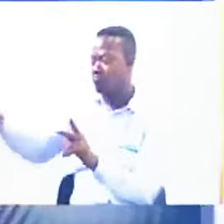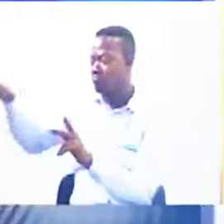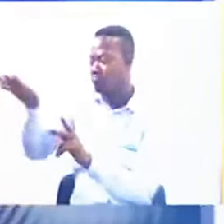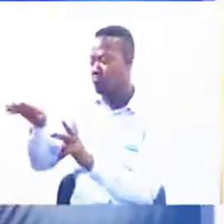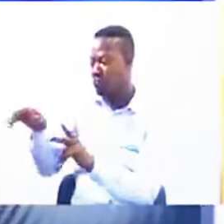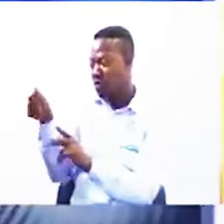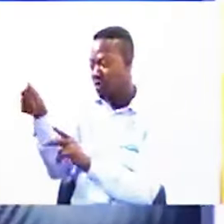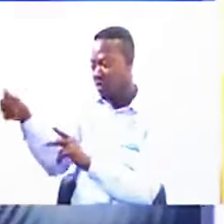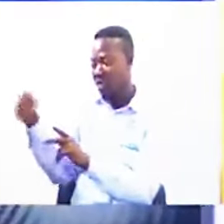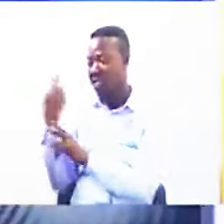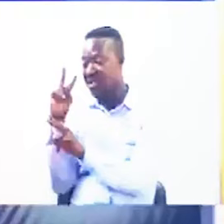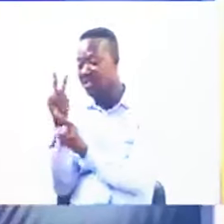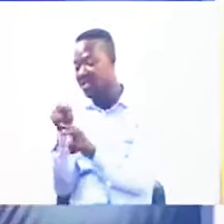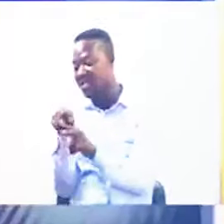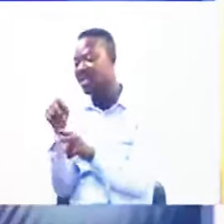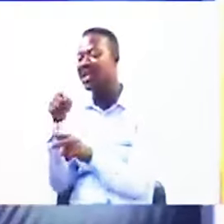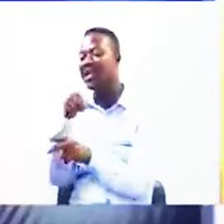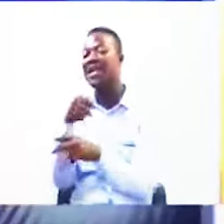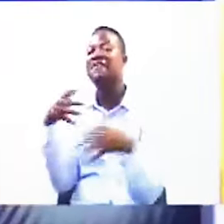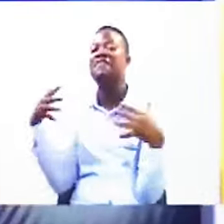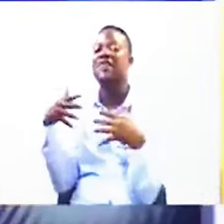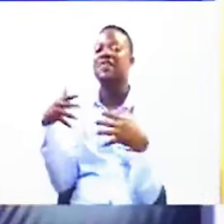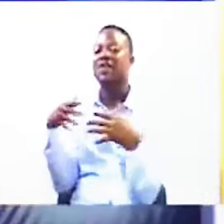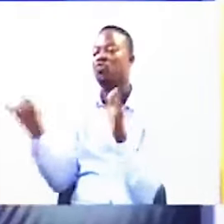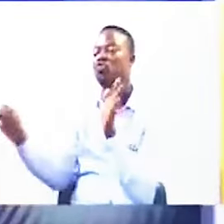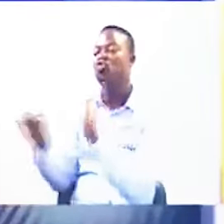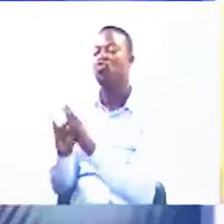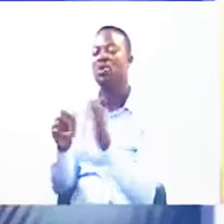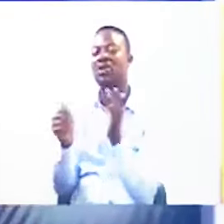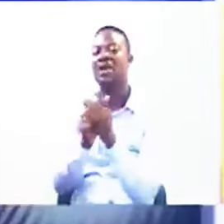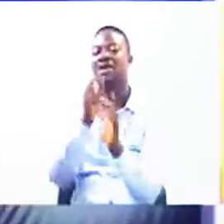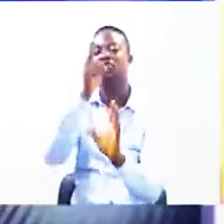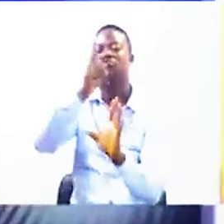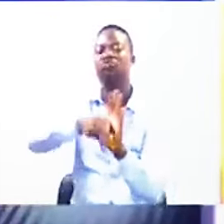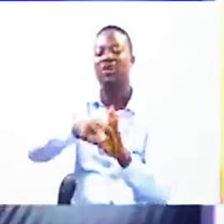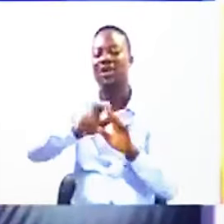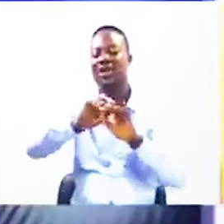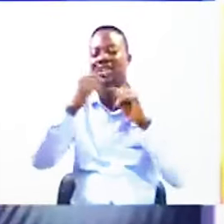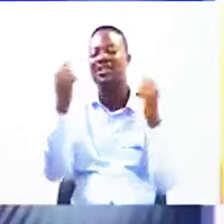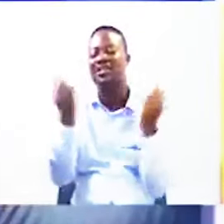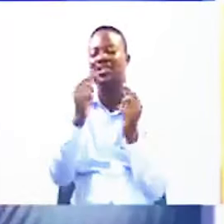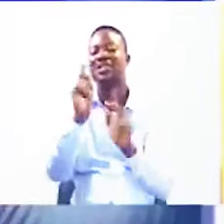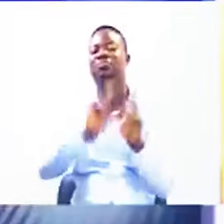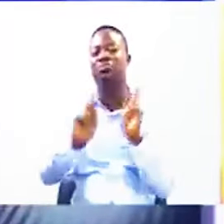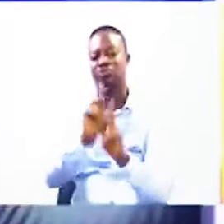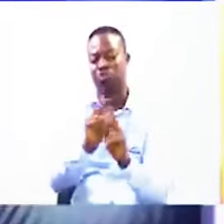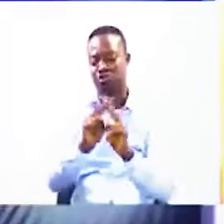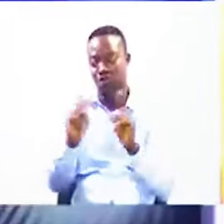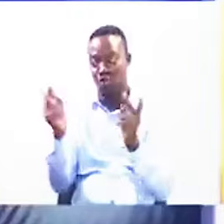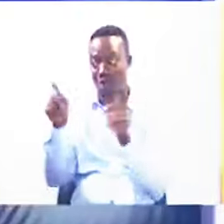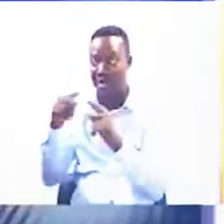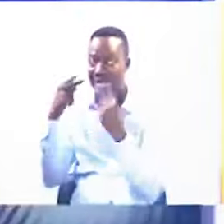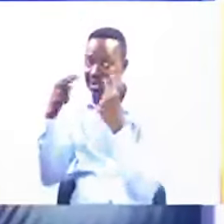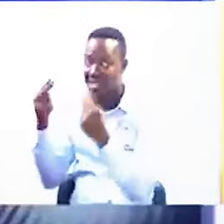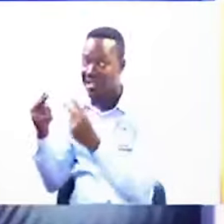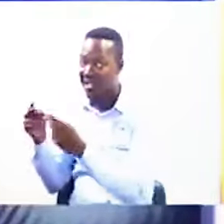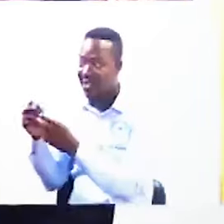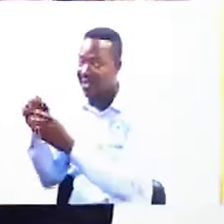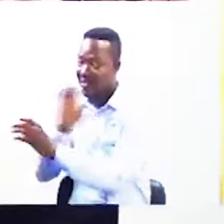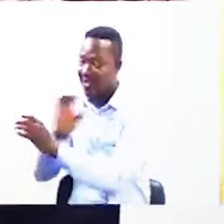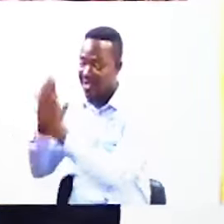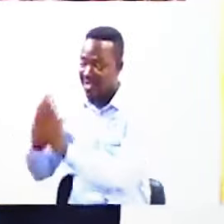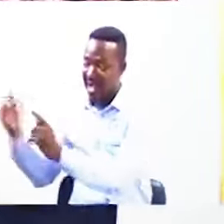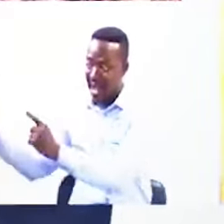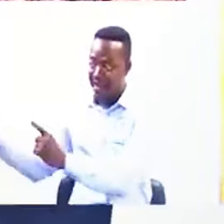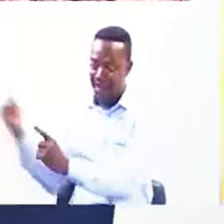group. And he said, "Na nipa bia wo firi Yakobo enchen enyamae no na one amaama emufo no edidi na